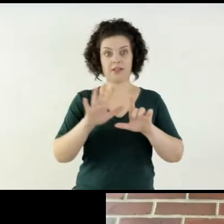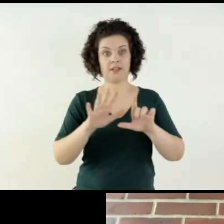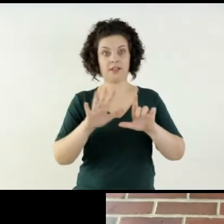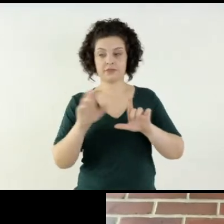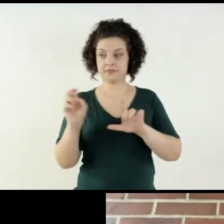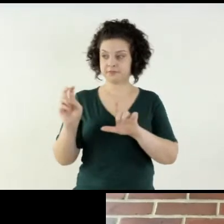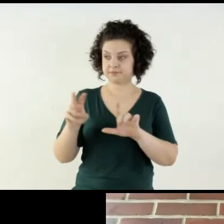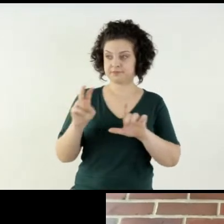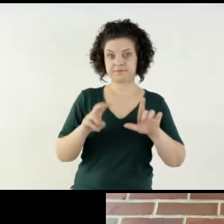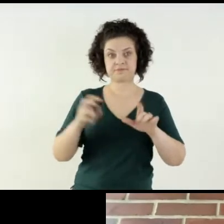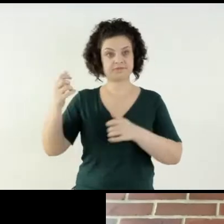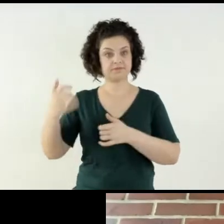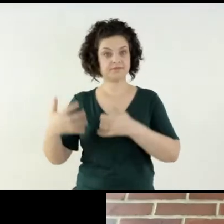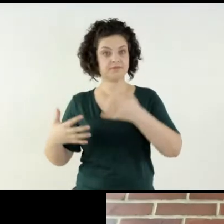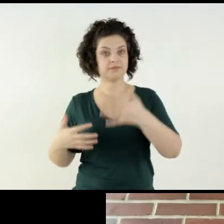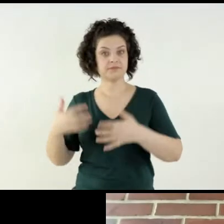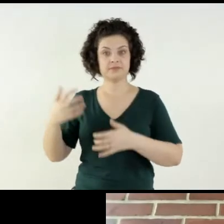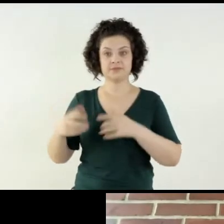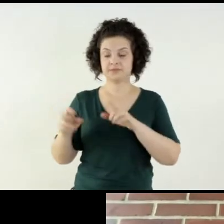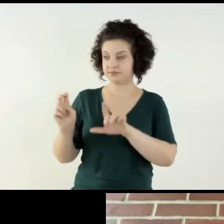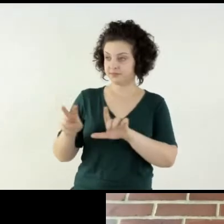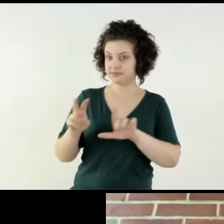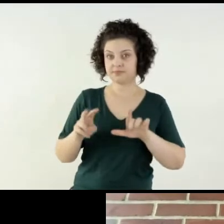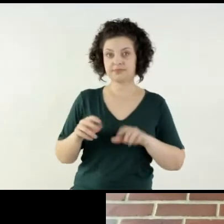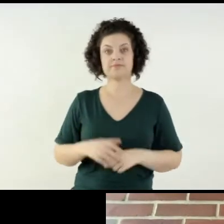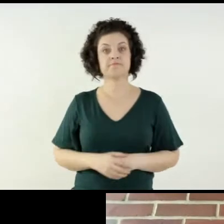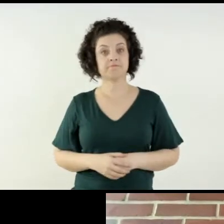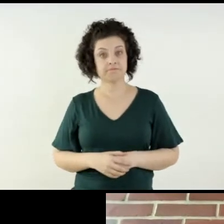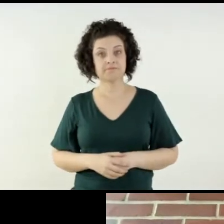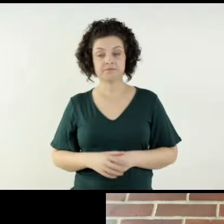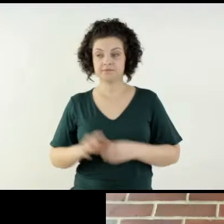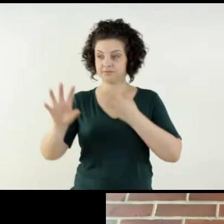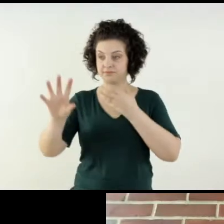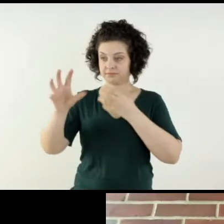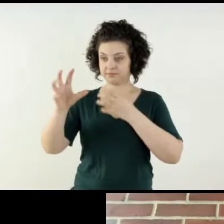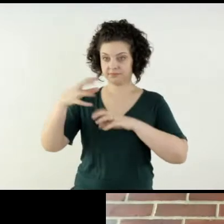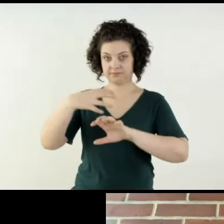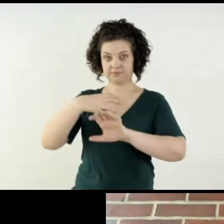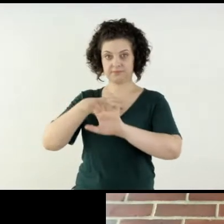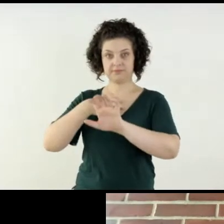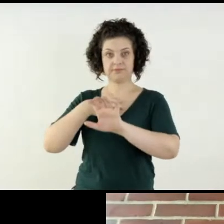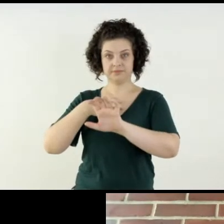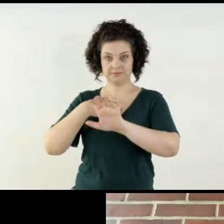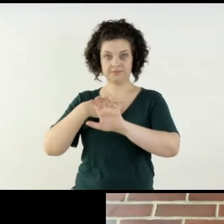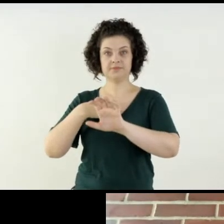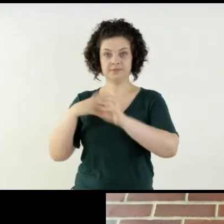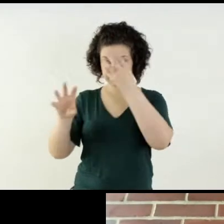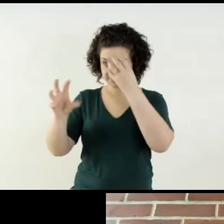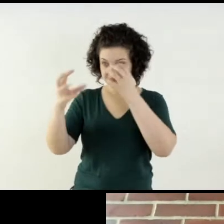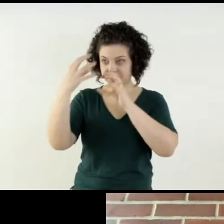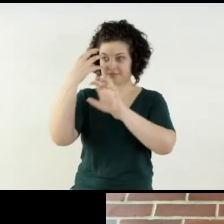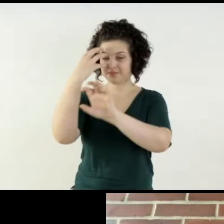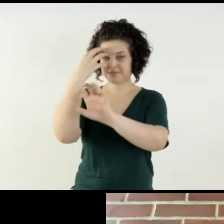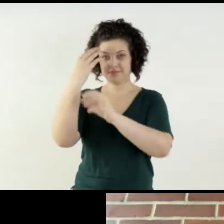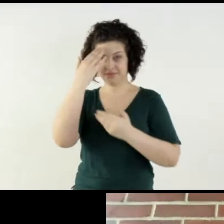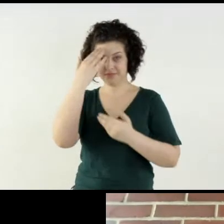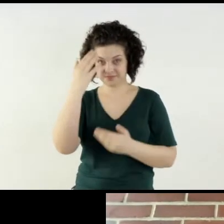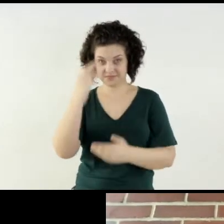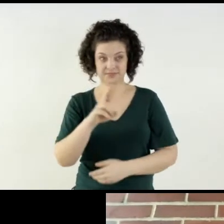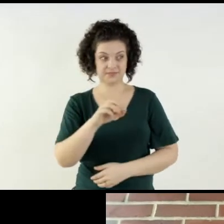eyes. And thank you so much, Thiago and Ronnie, for creating this